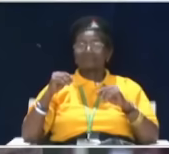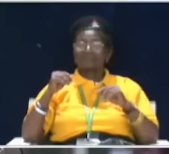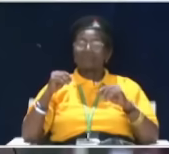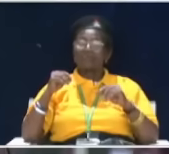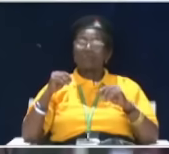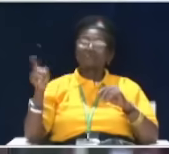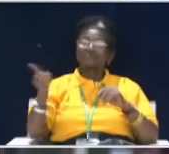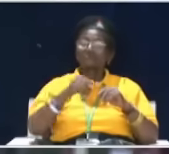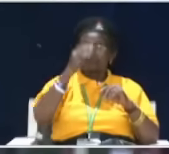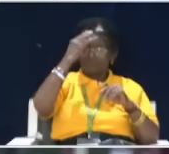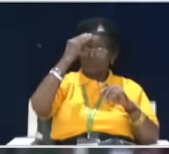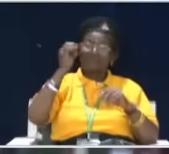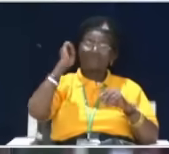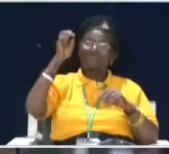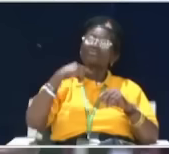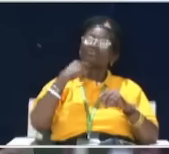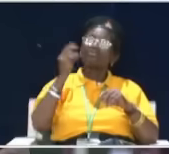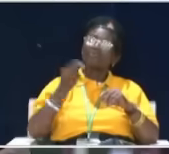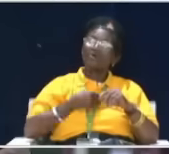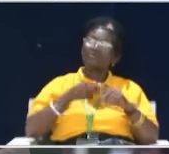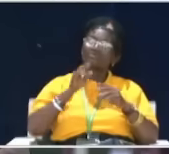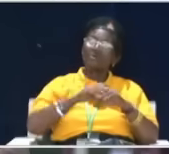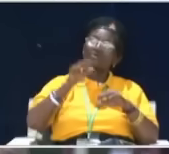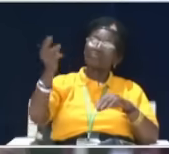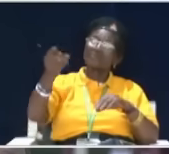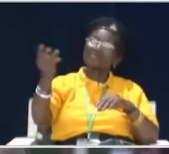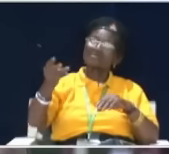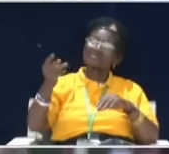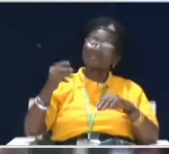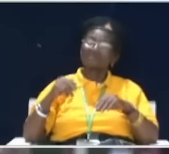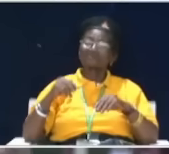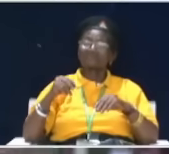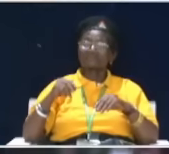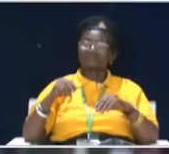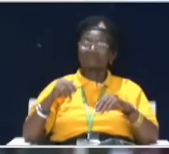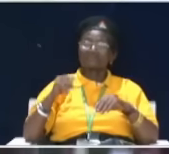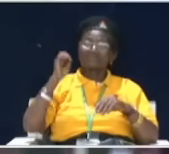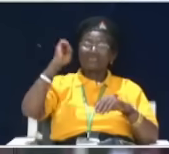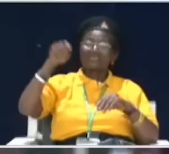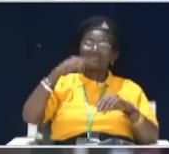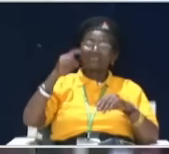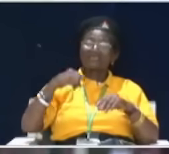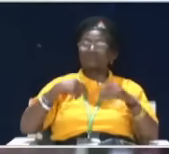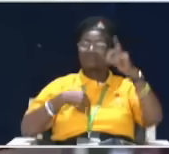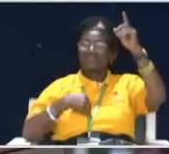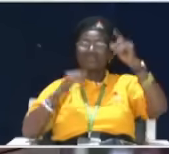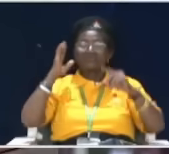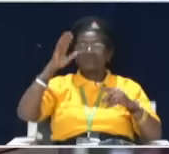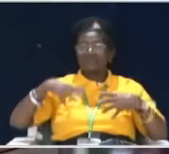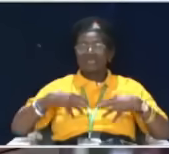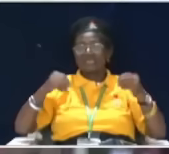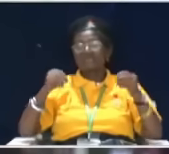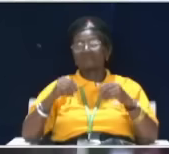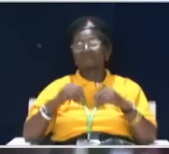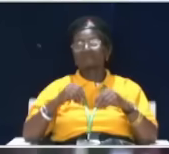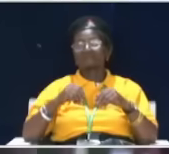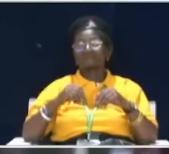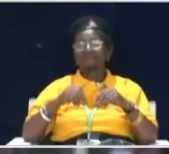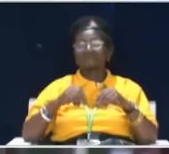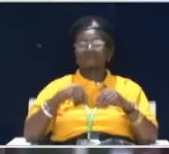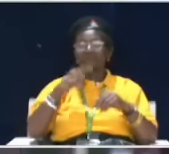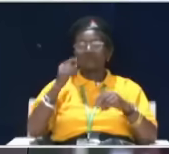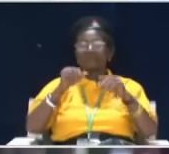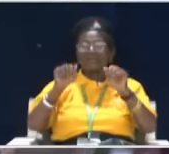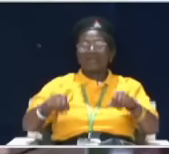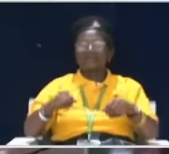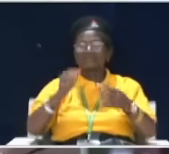You know, he told us on Wednesday. O so fun wa ni ojo Wednesday. He said that we heal. Only one wosan. Who can